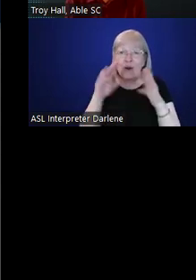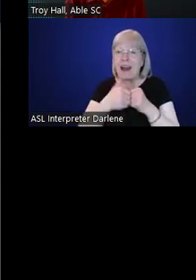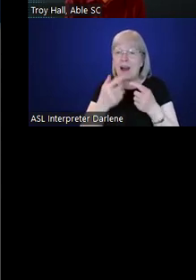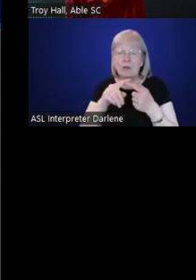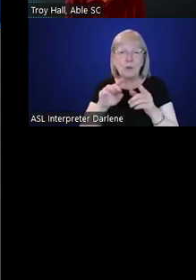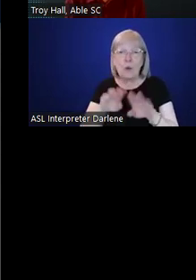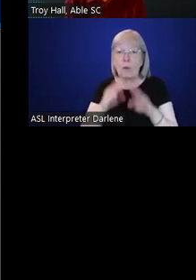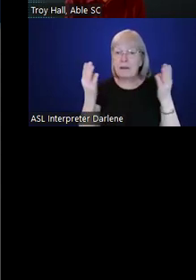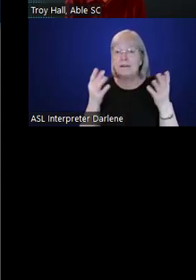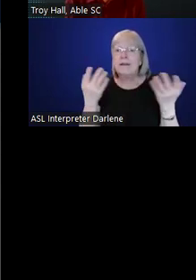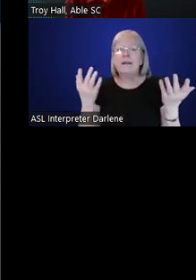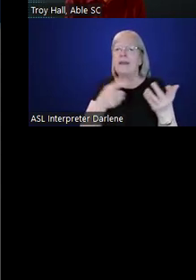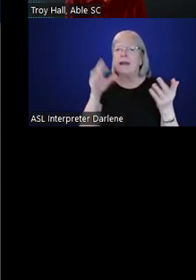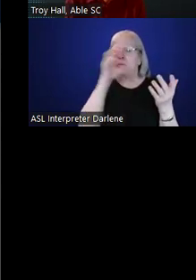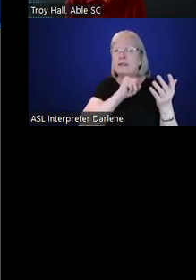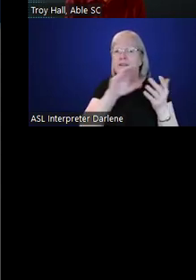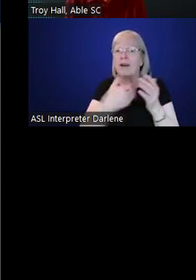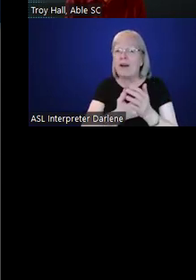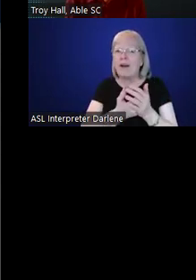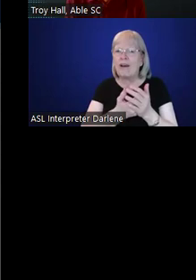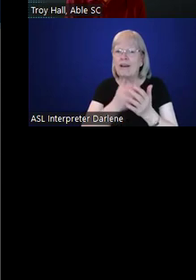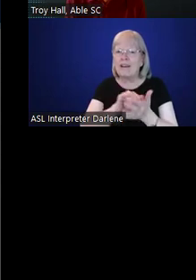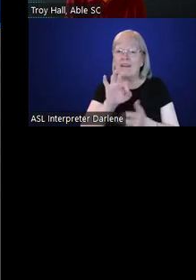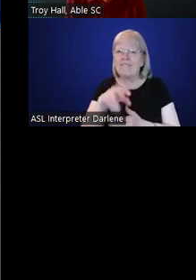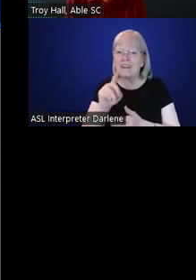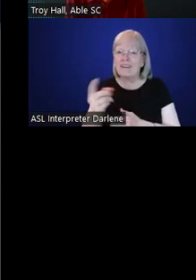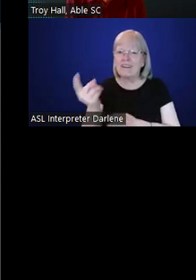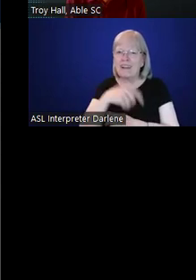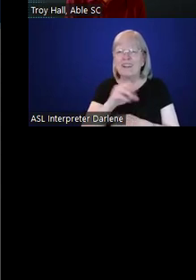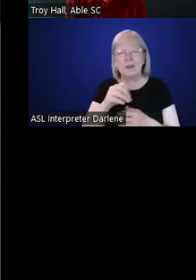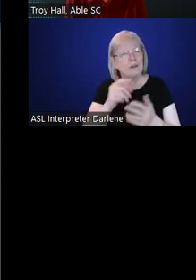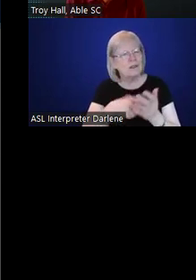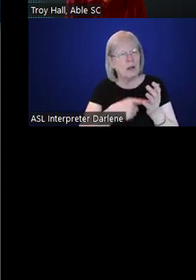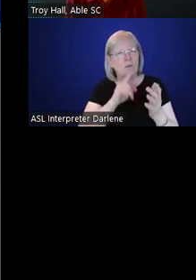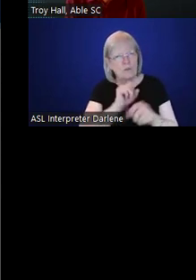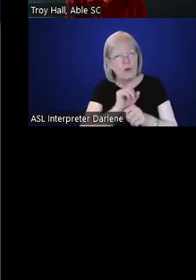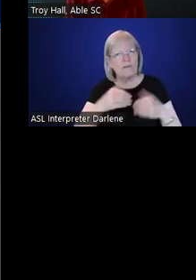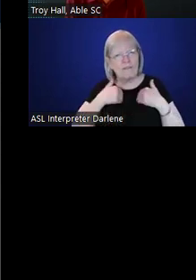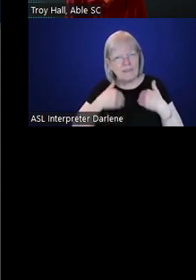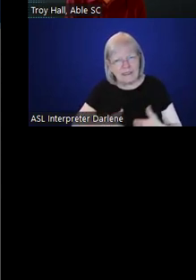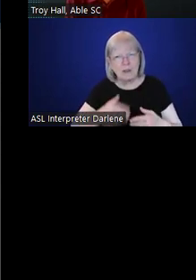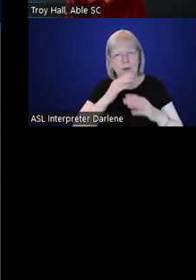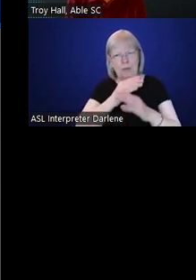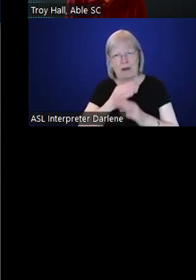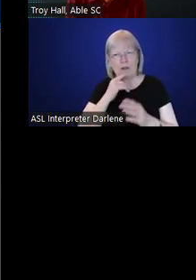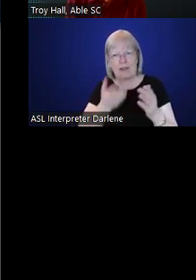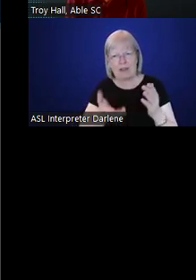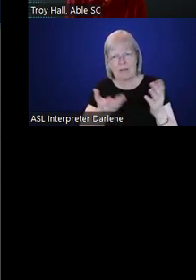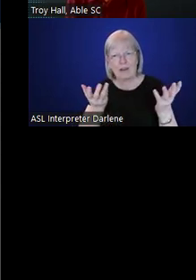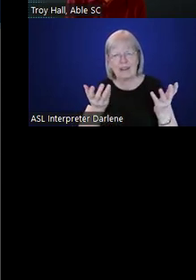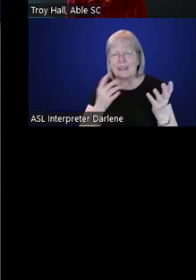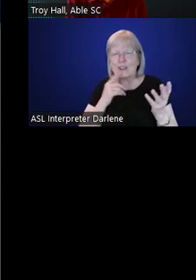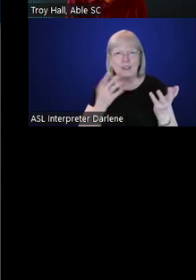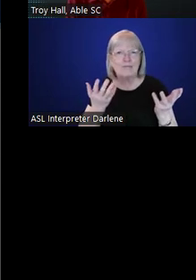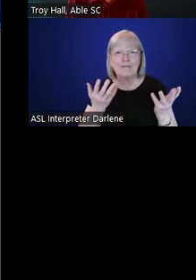physical barriers that stand in the way. These are never from anything that's maligned or malicious. It really is